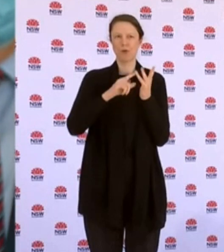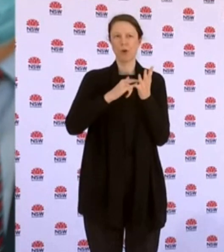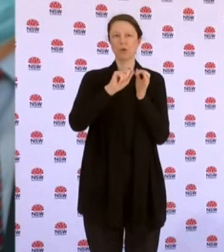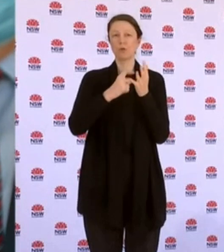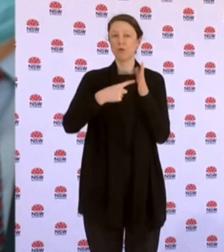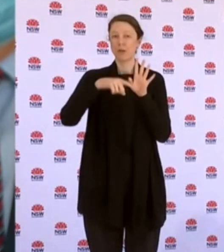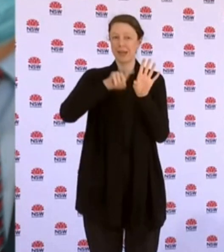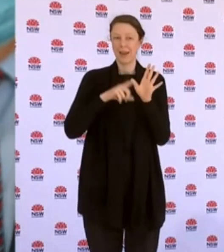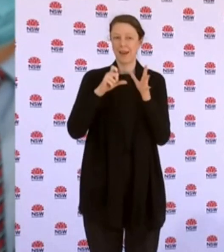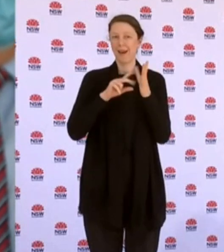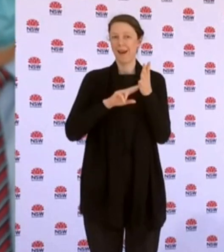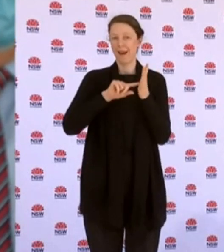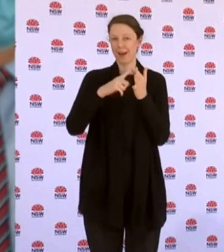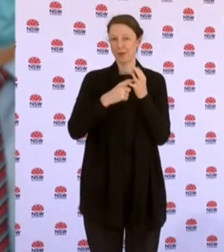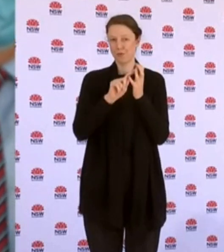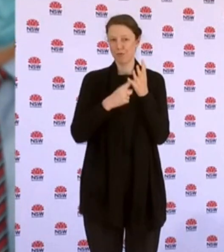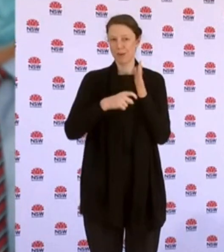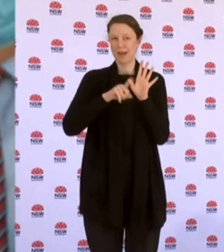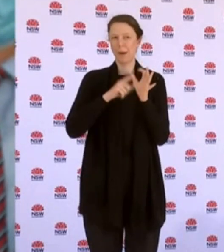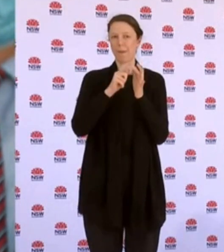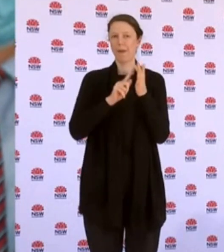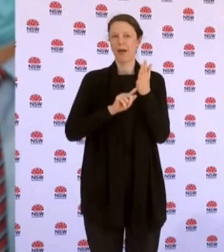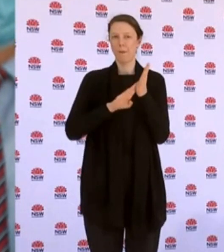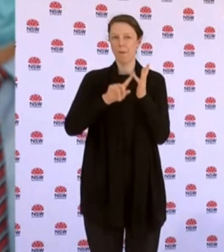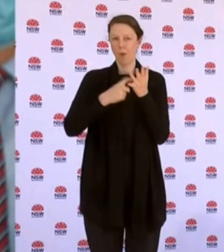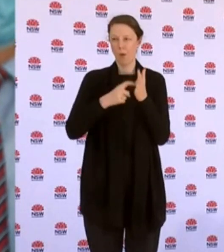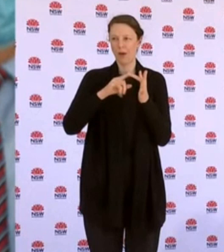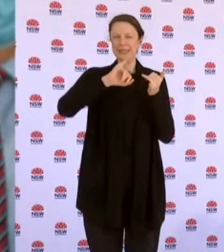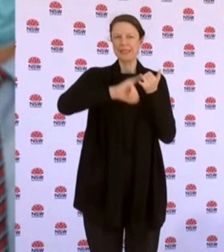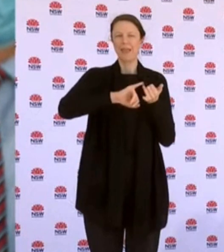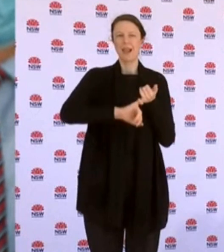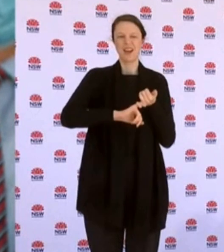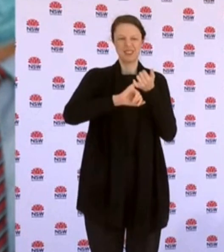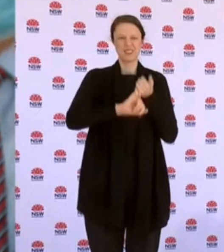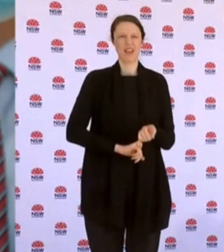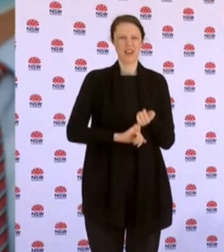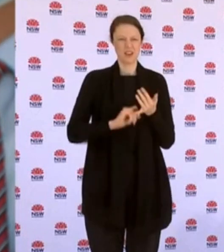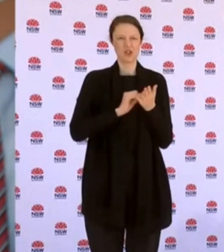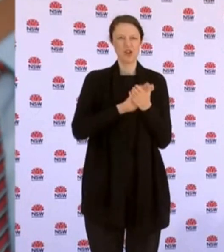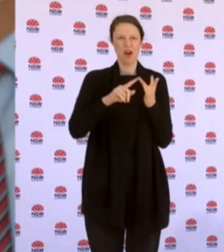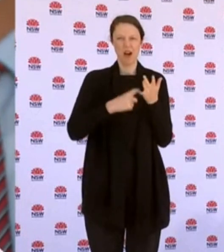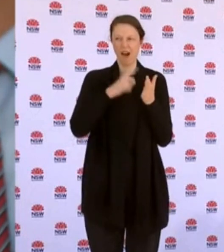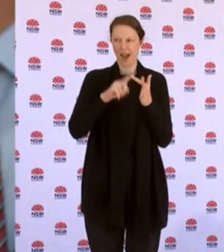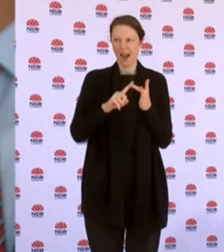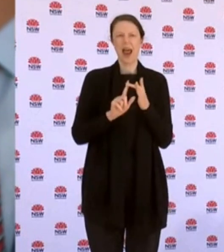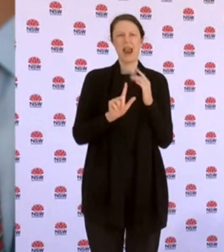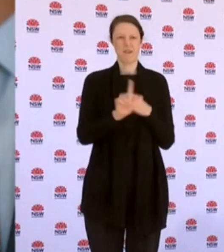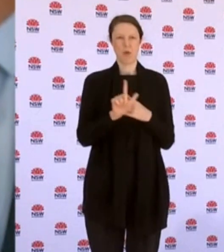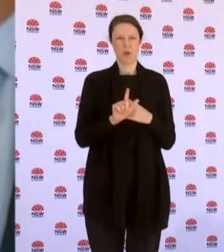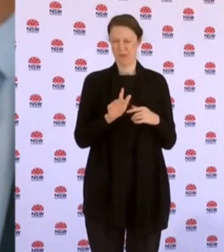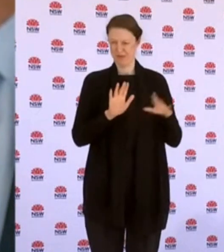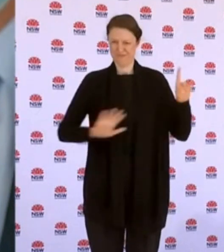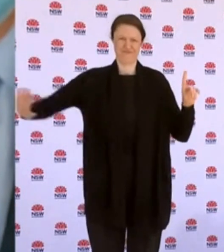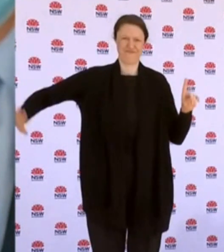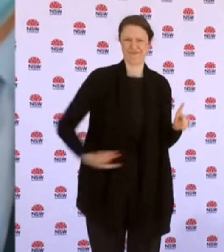Canterbury, Belmore, Sutherland Shire, the Georges River area, the Liverpool local government area. So those are a broad area,